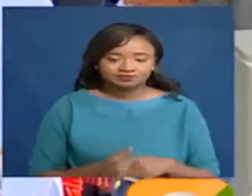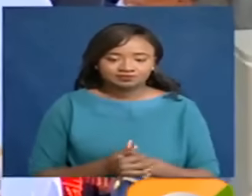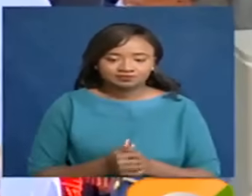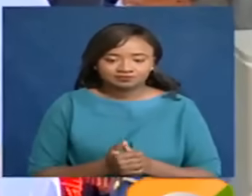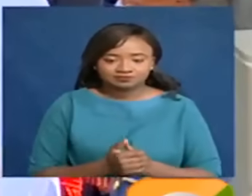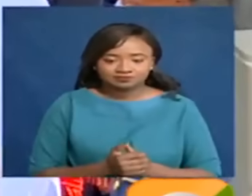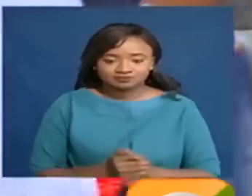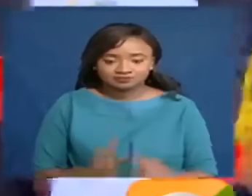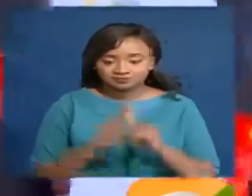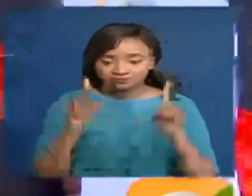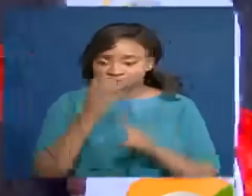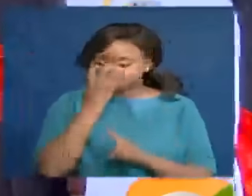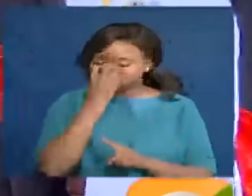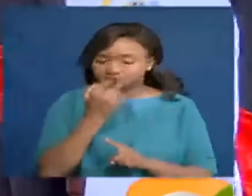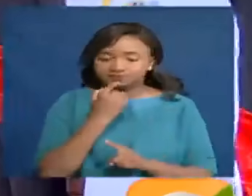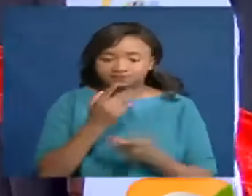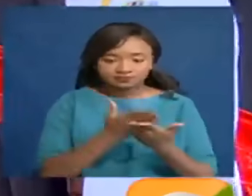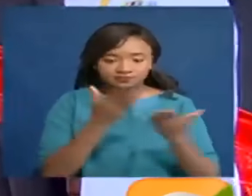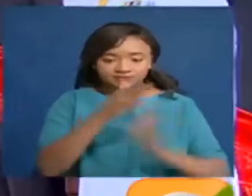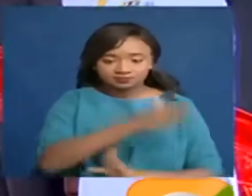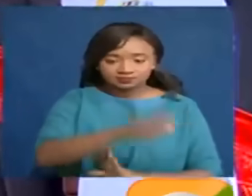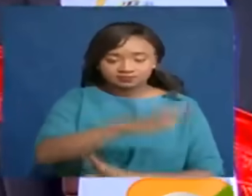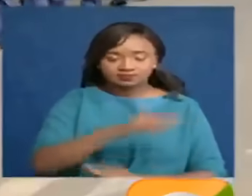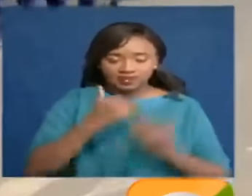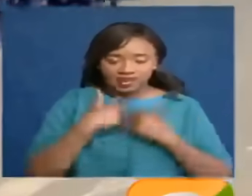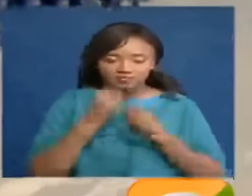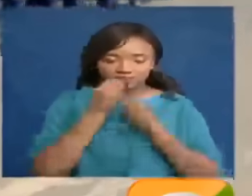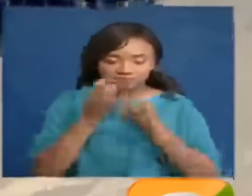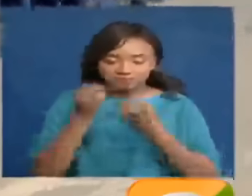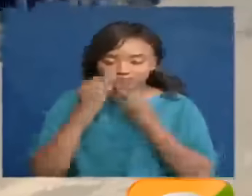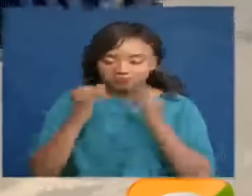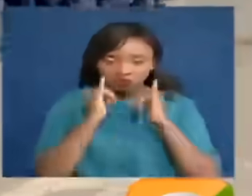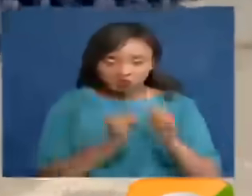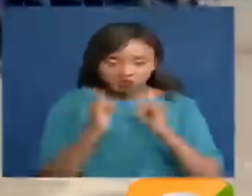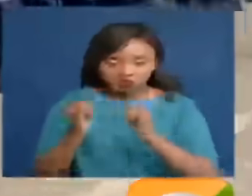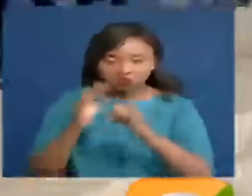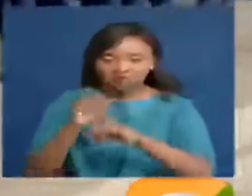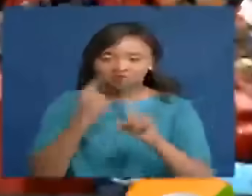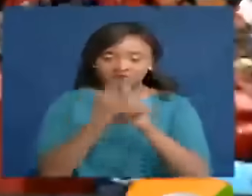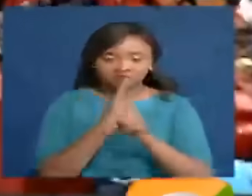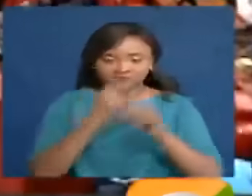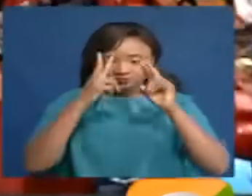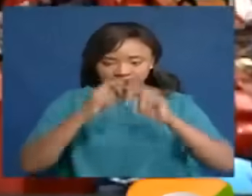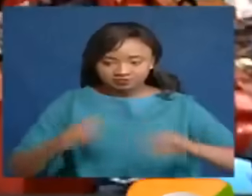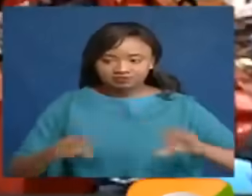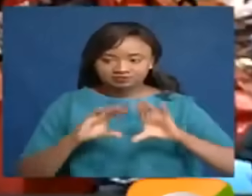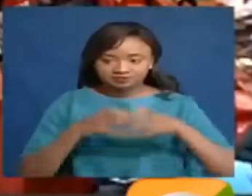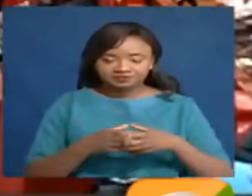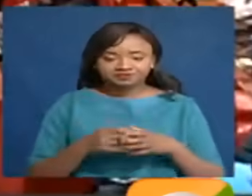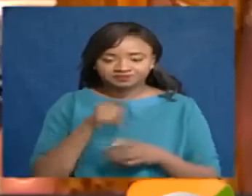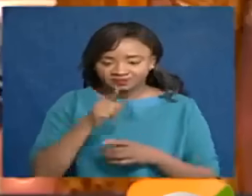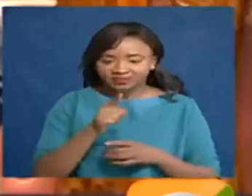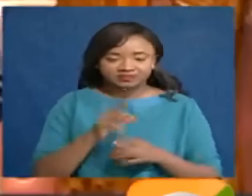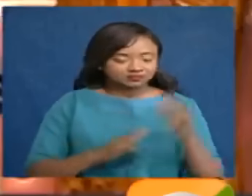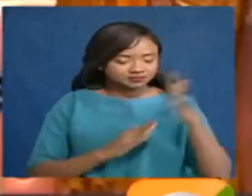President Ruto telling the bicameral parliament that new information from investigative agencies and partner nations were key